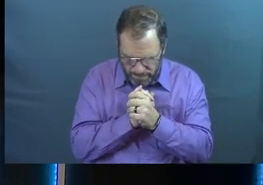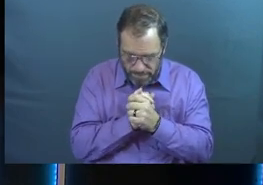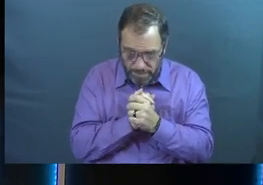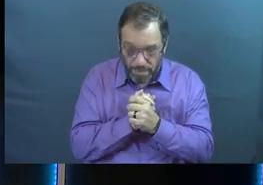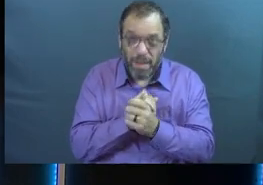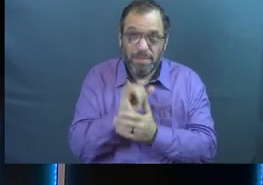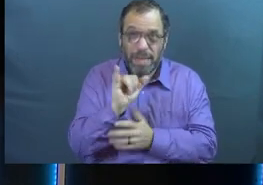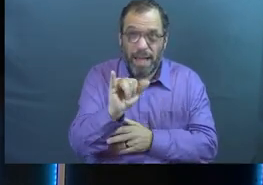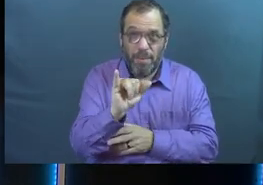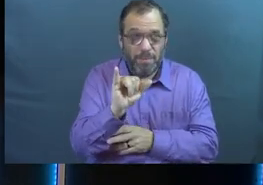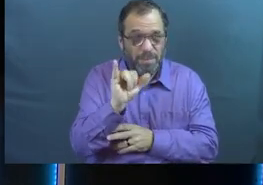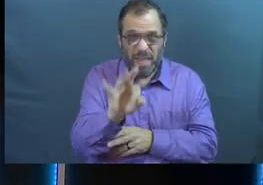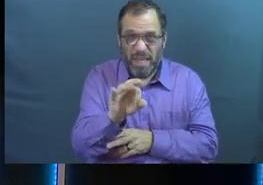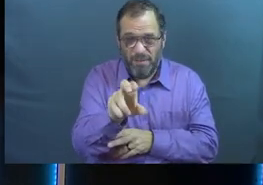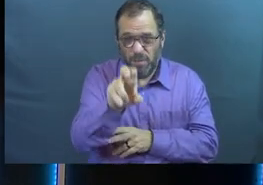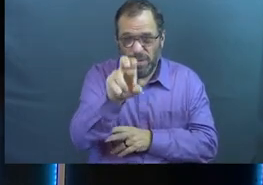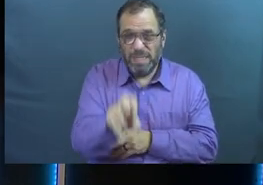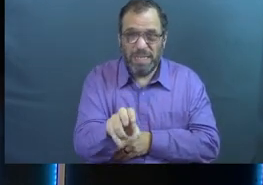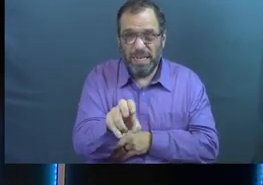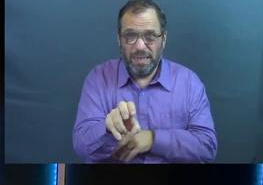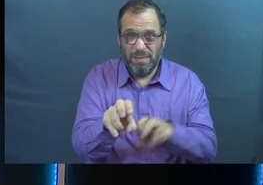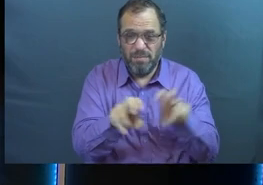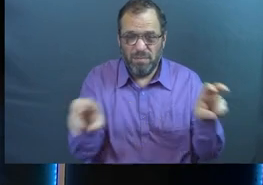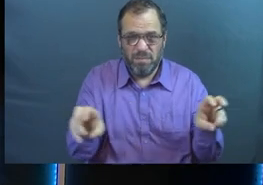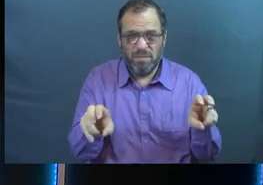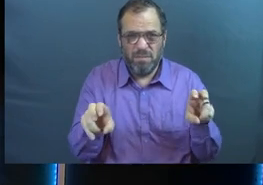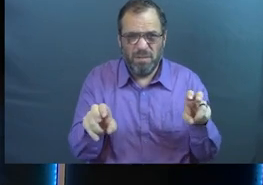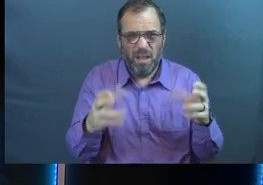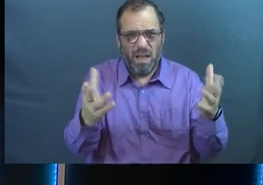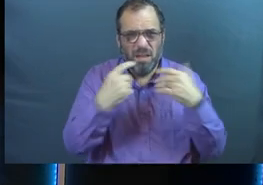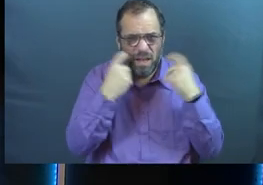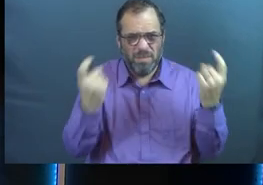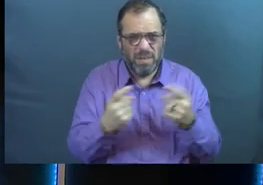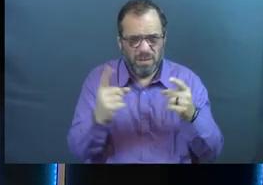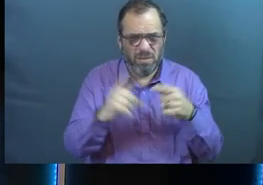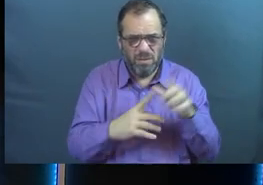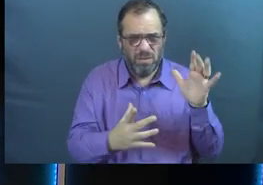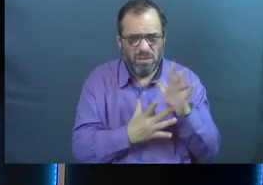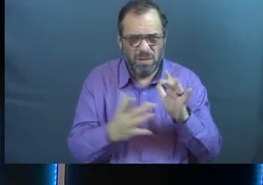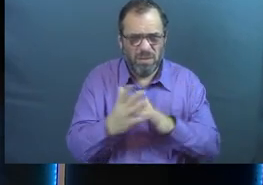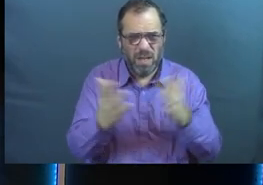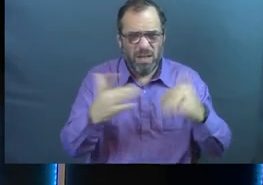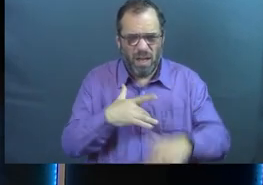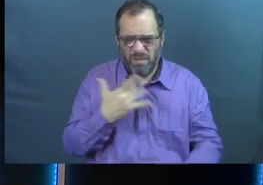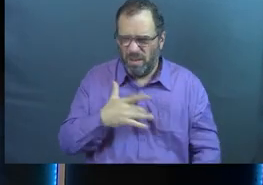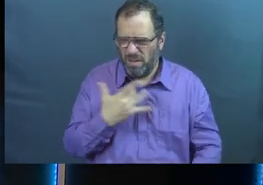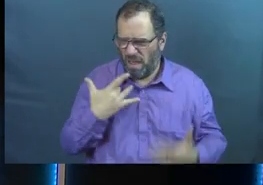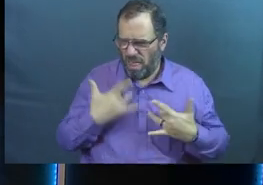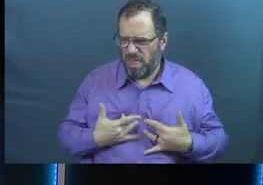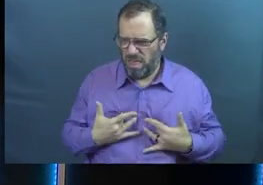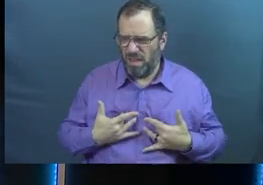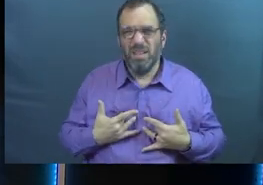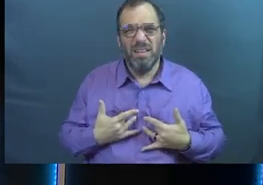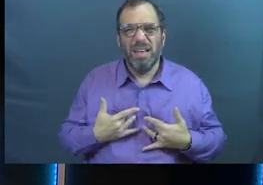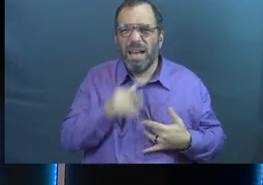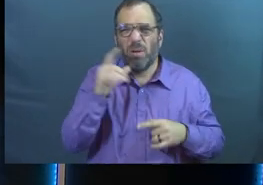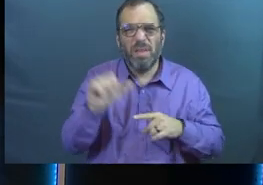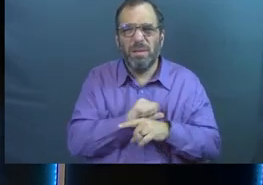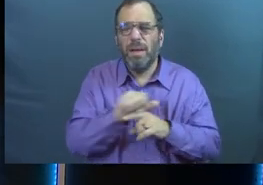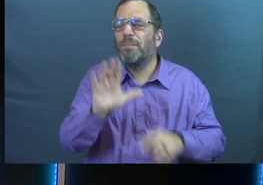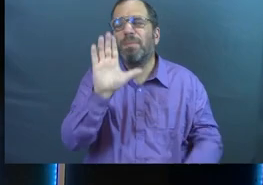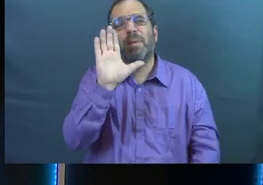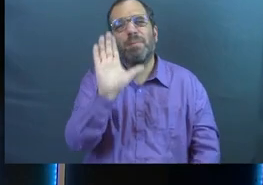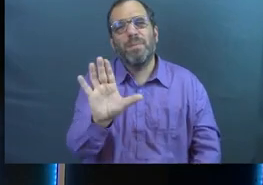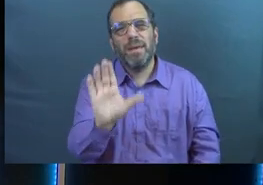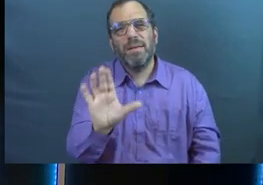If you're sitting here and you're like, you know, we're at the end of this marriage series and you say, come ye sinners to Jesus, kind of feels like a letdown. I'm not sure that's so practical. Let